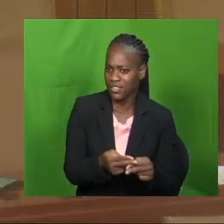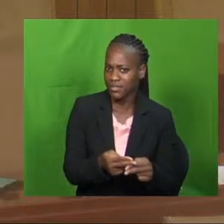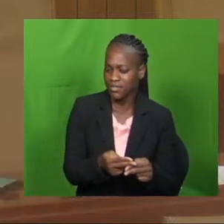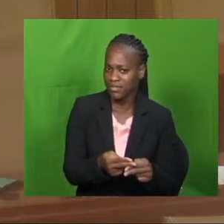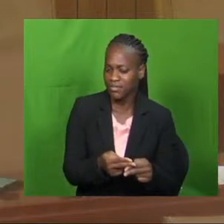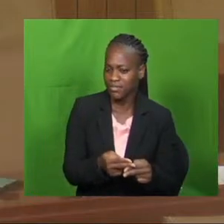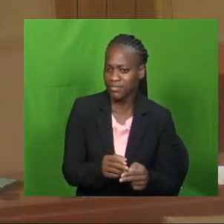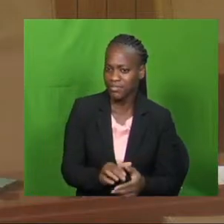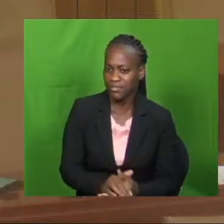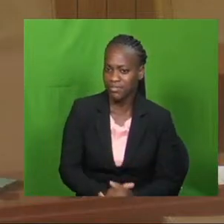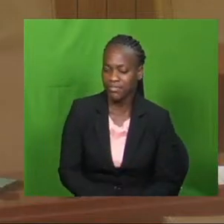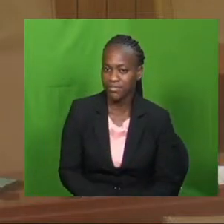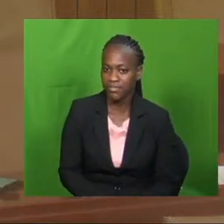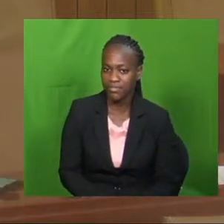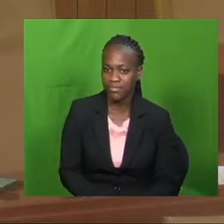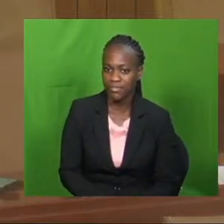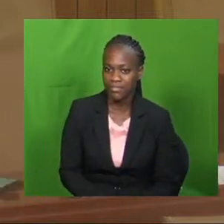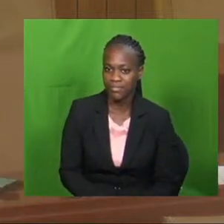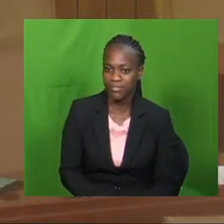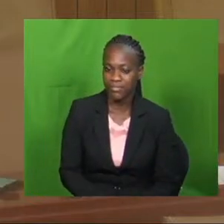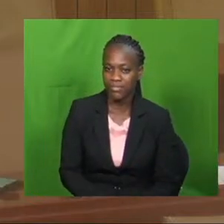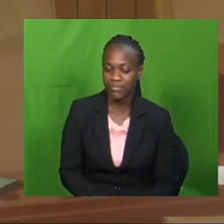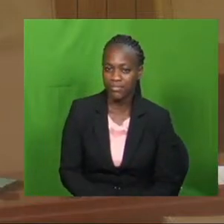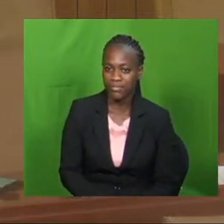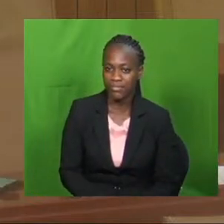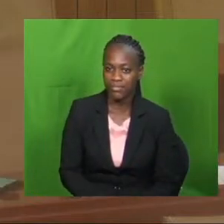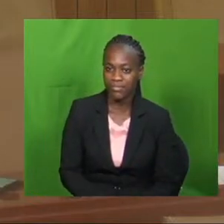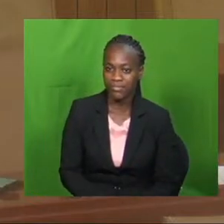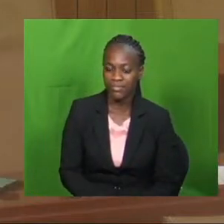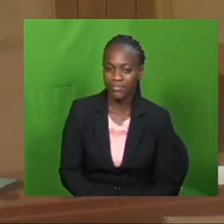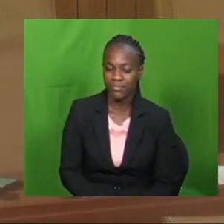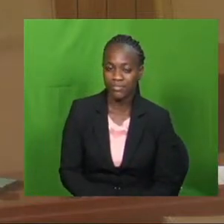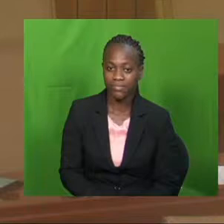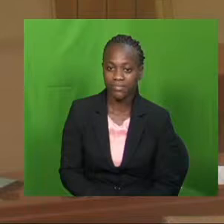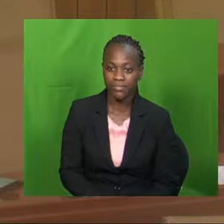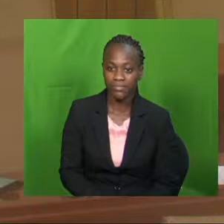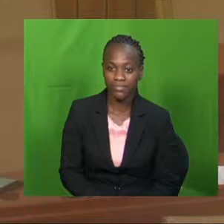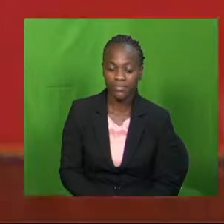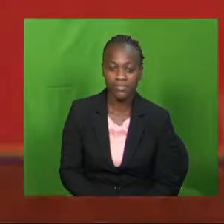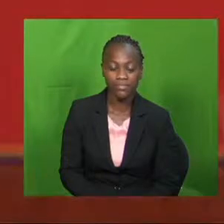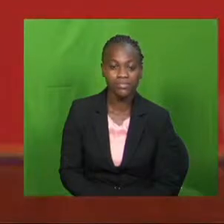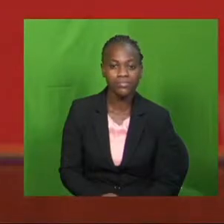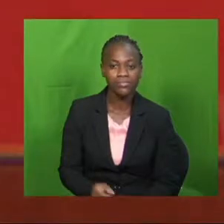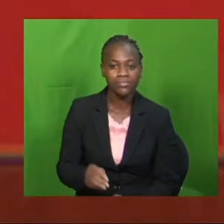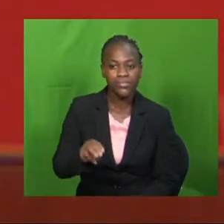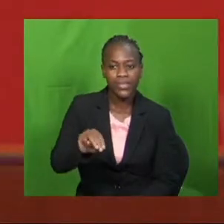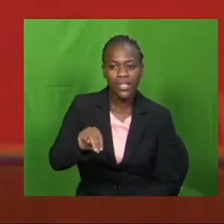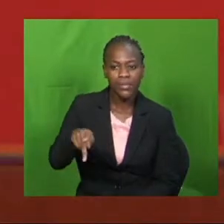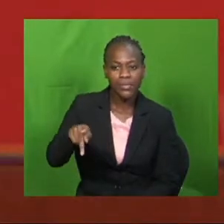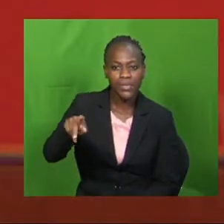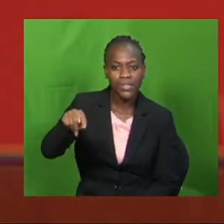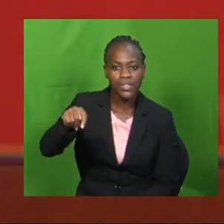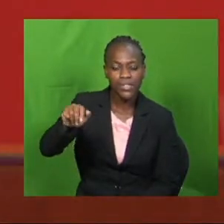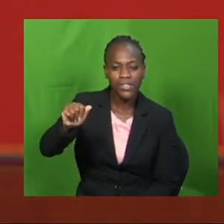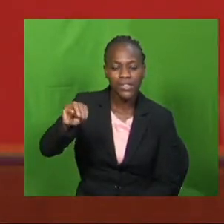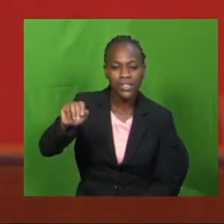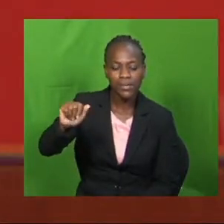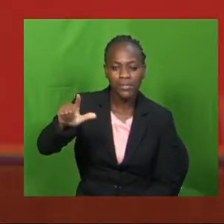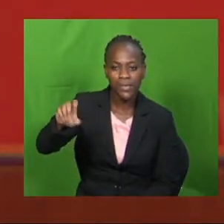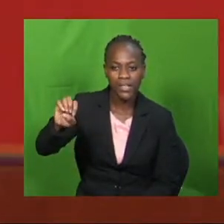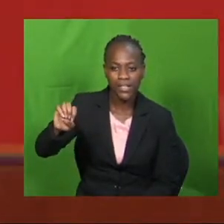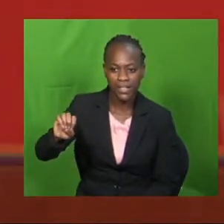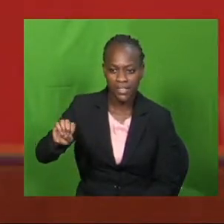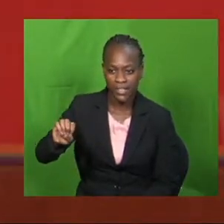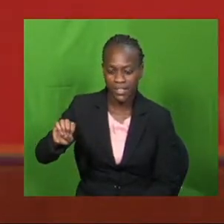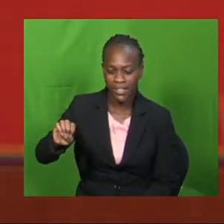You don't even know your name. Well. Honorable member for Temali Central. You see, honorable member for